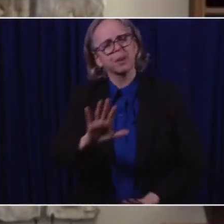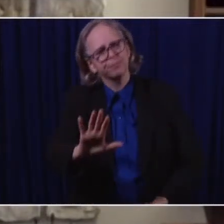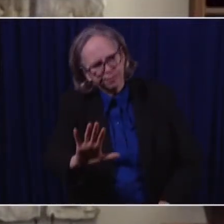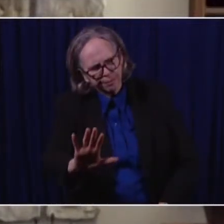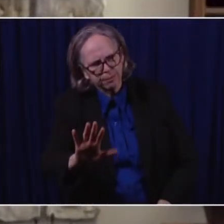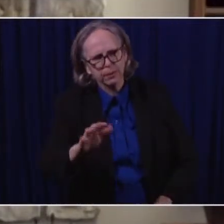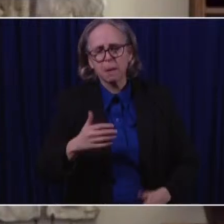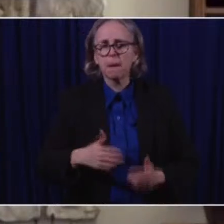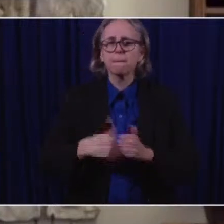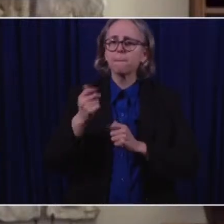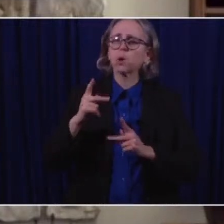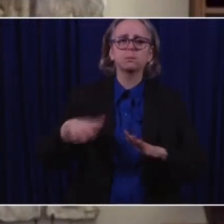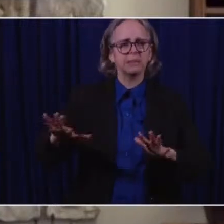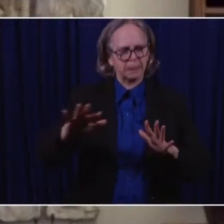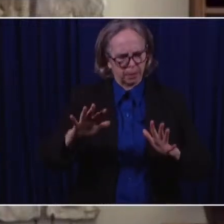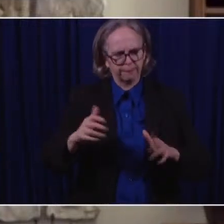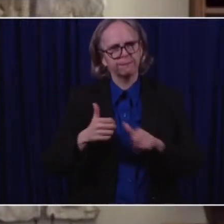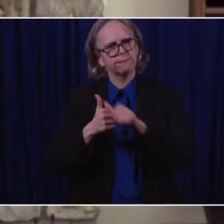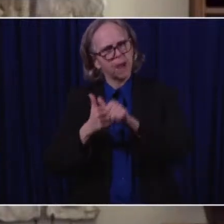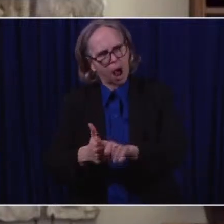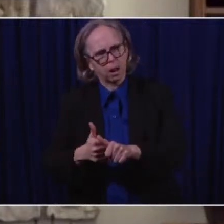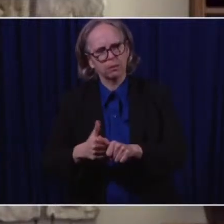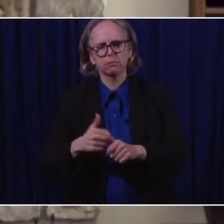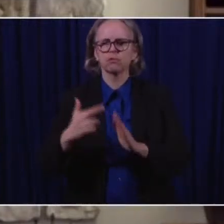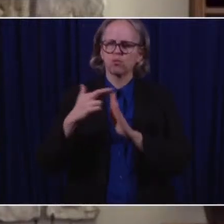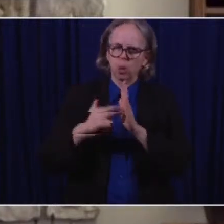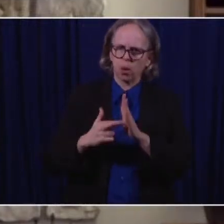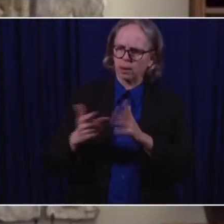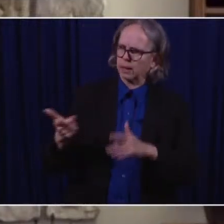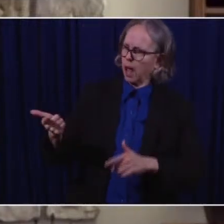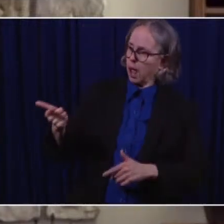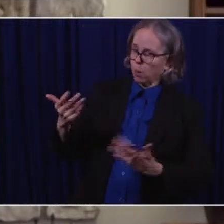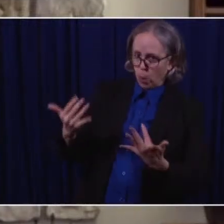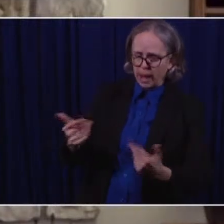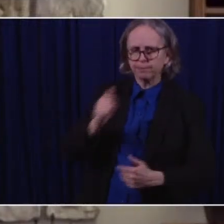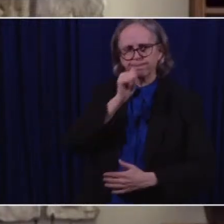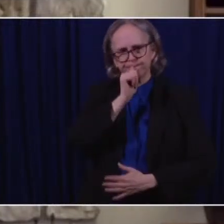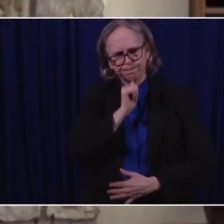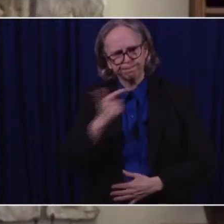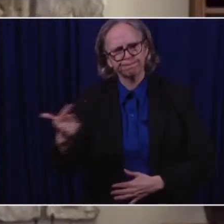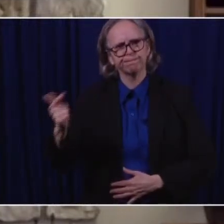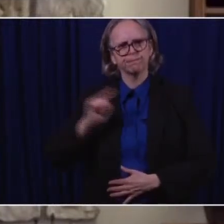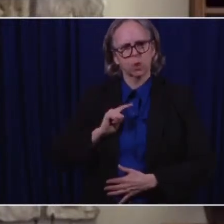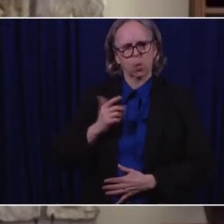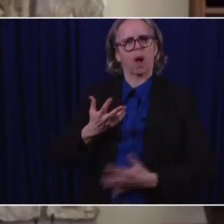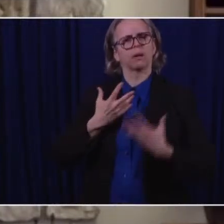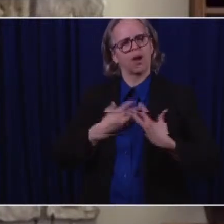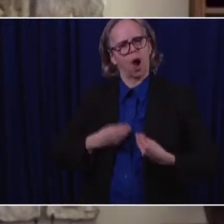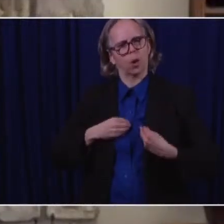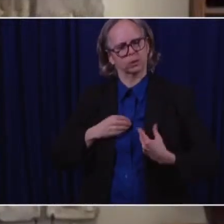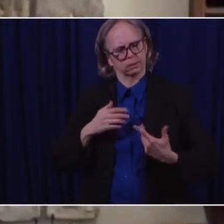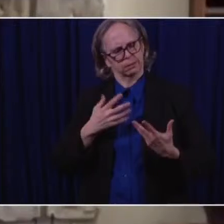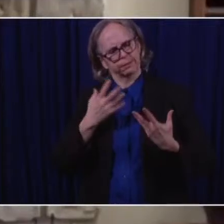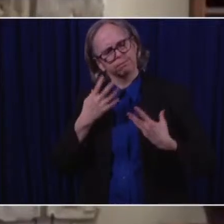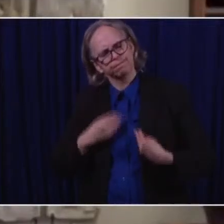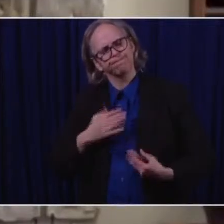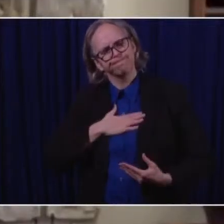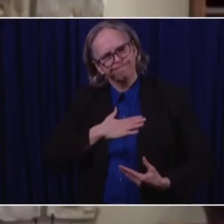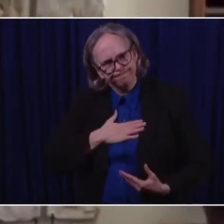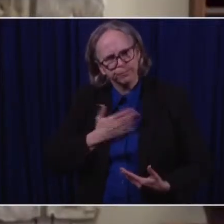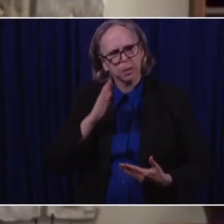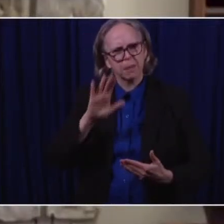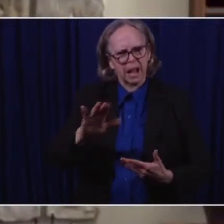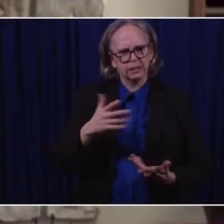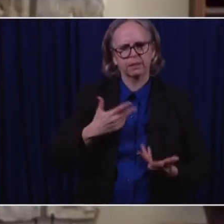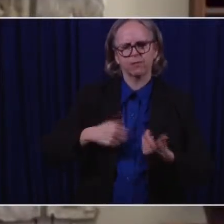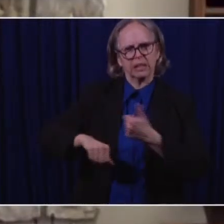Ohioans who are following the rules because we're Ohioans. And that's pretty much what we do. So I'm confident that, individuals are